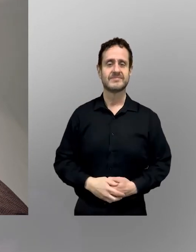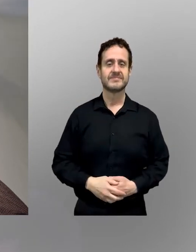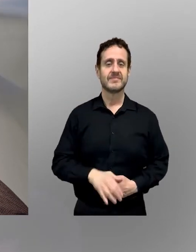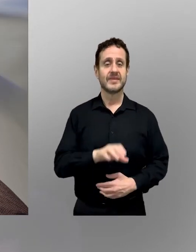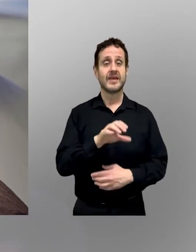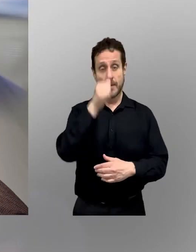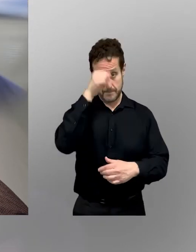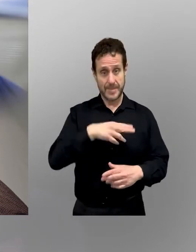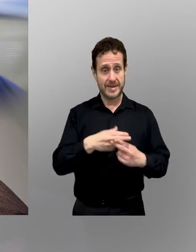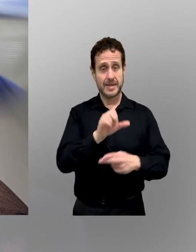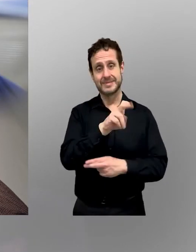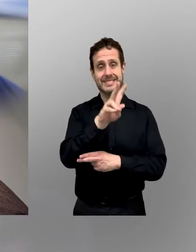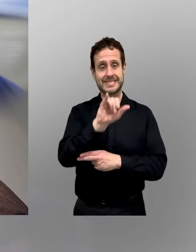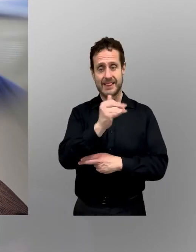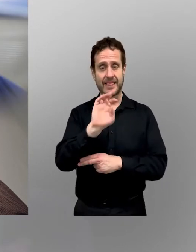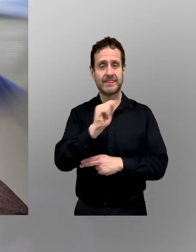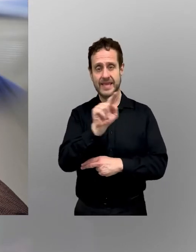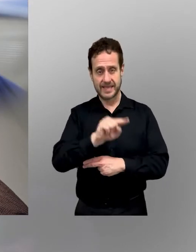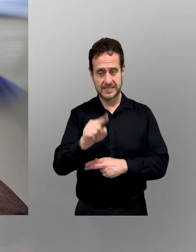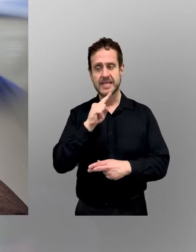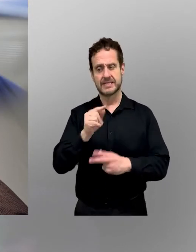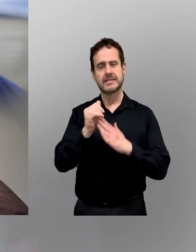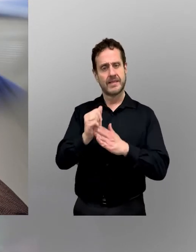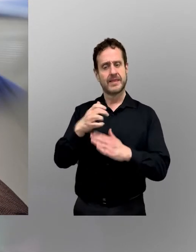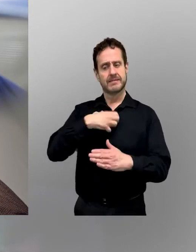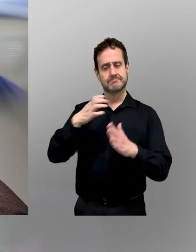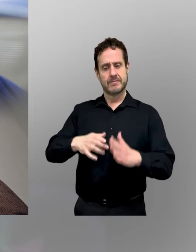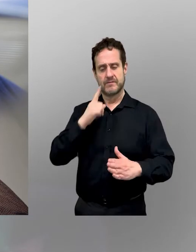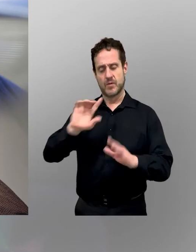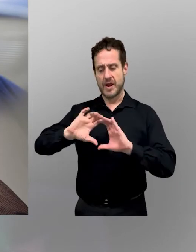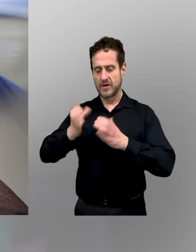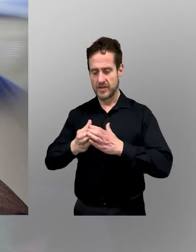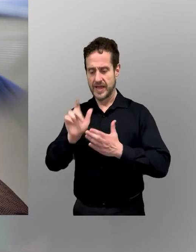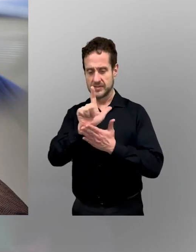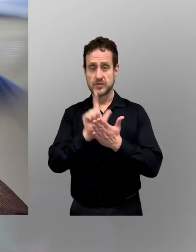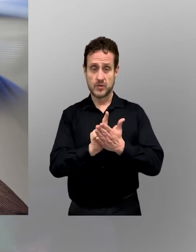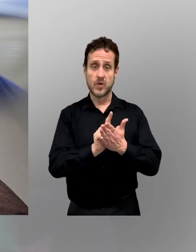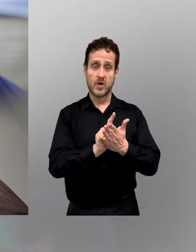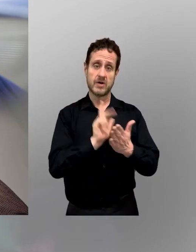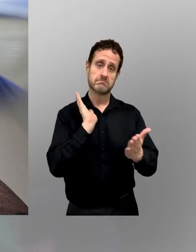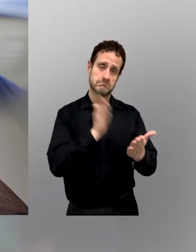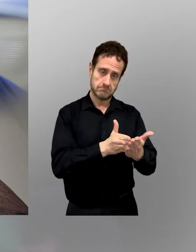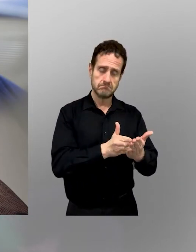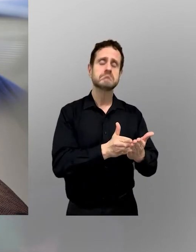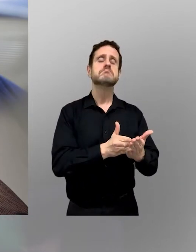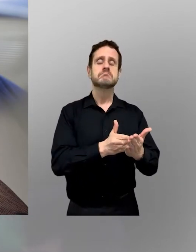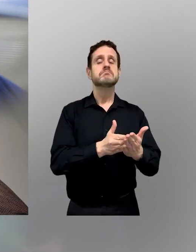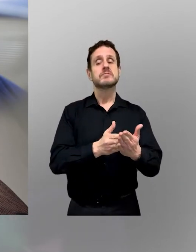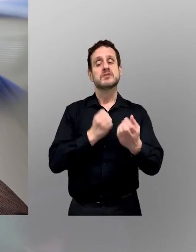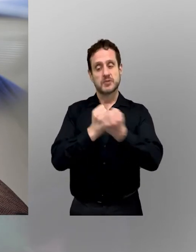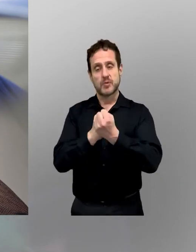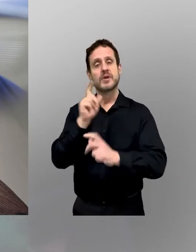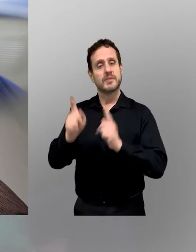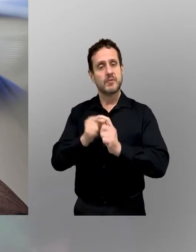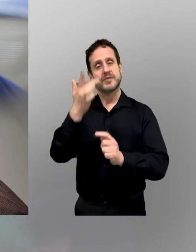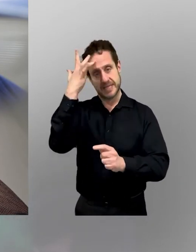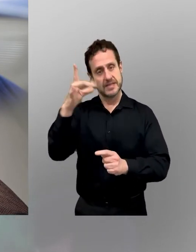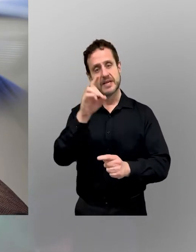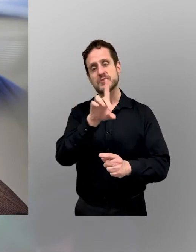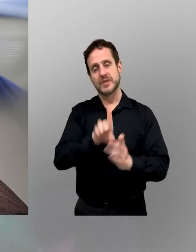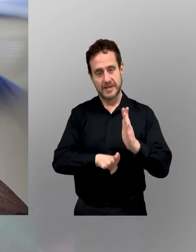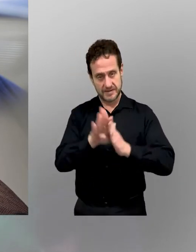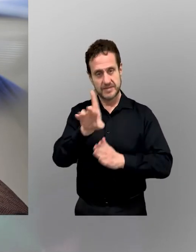integration. Stanley Liggis is the lead plaintiff in our community integration class action on behalf of people with intellectual and